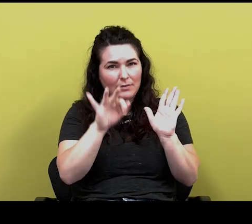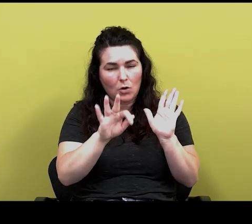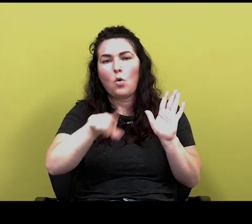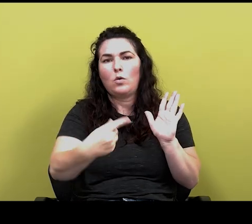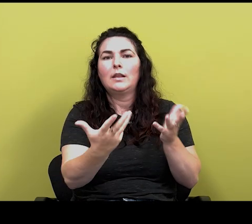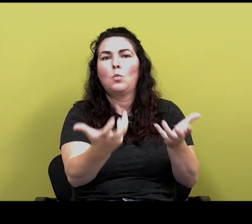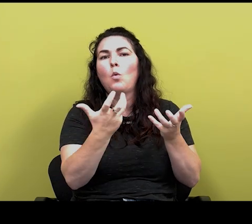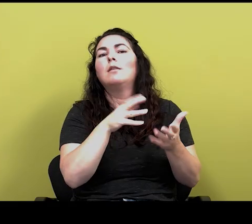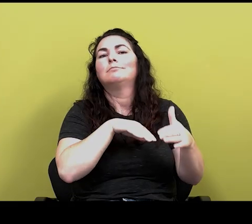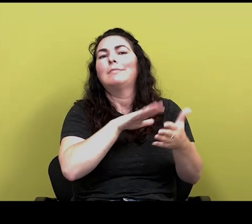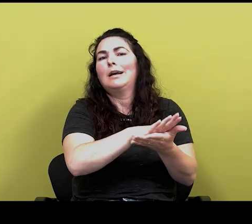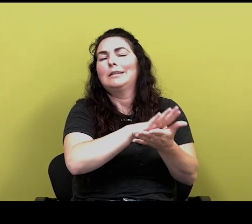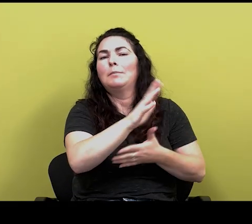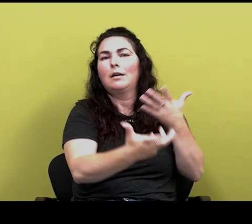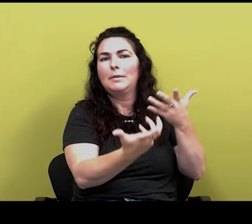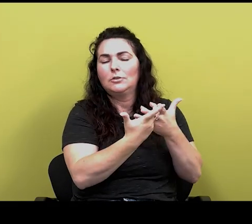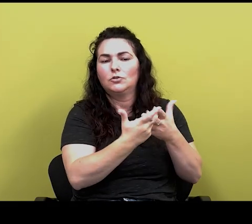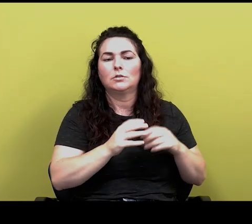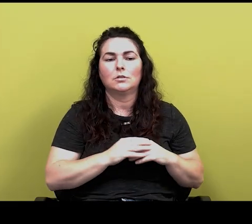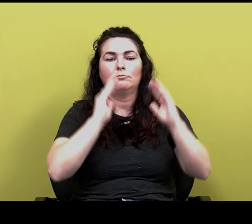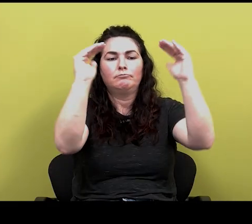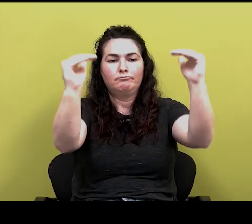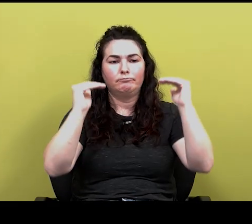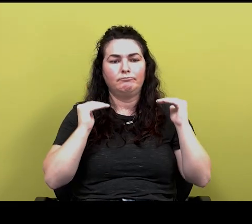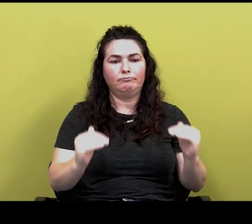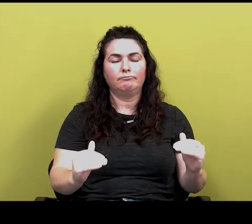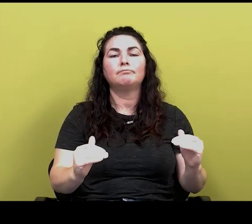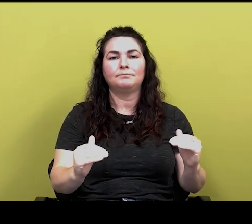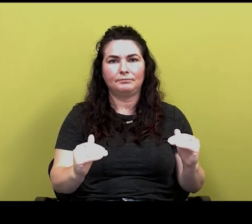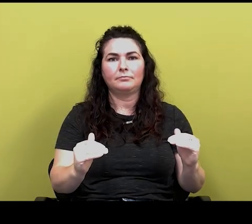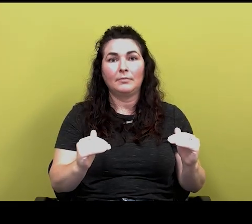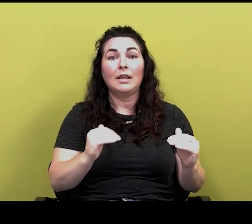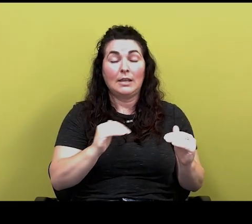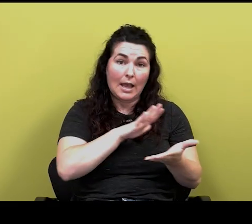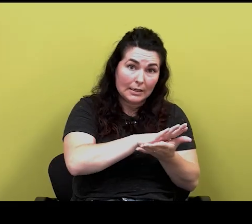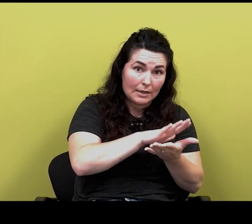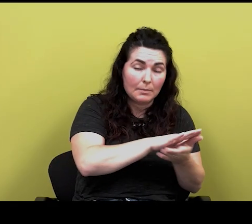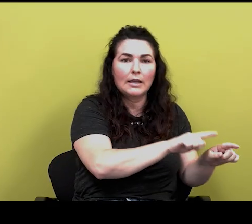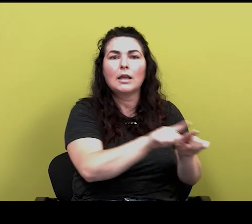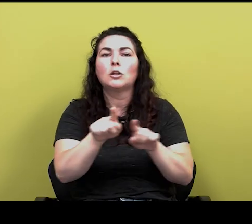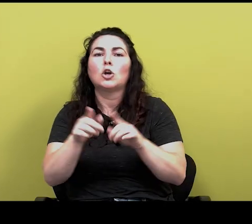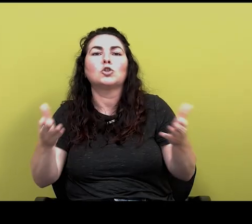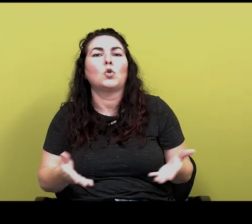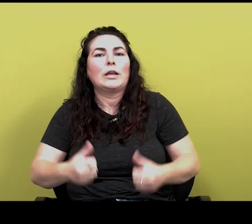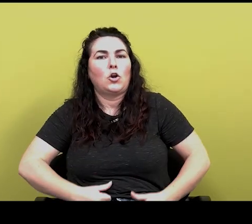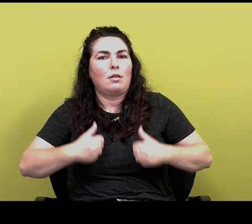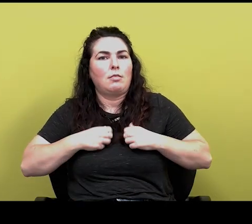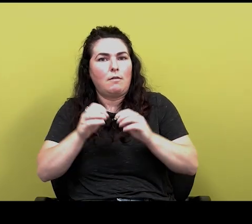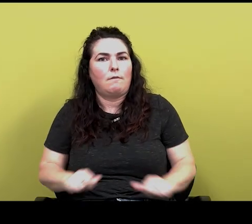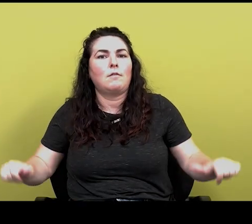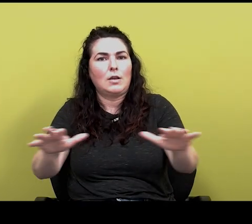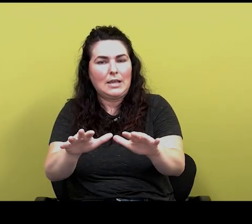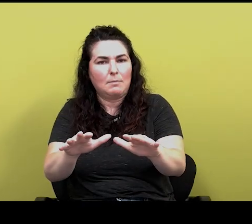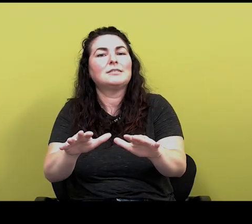academic accommodations. The next option is academic and on-campus housing accommodations. Students would select